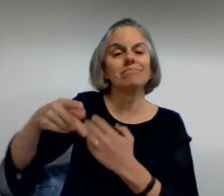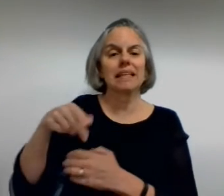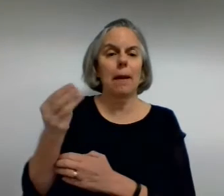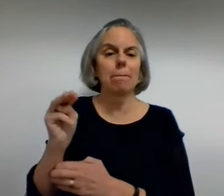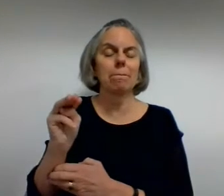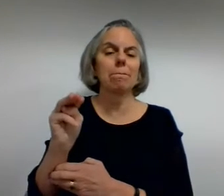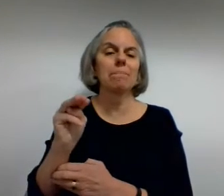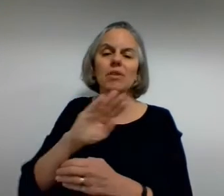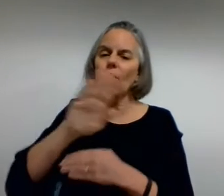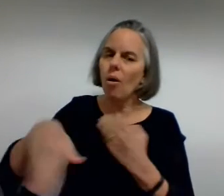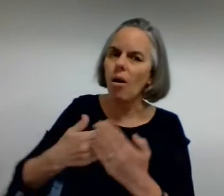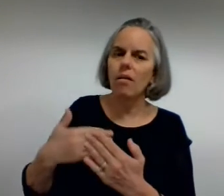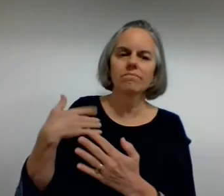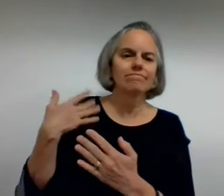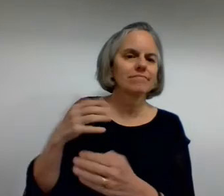due.